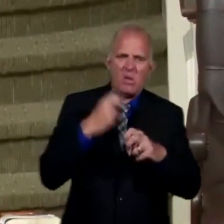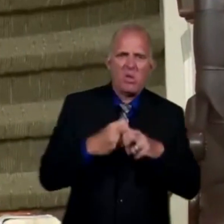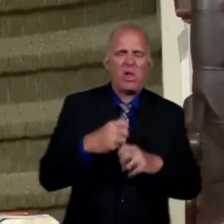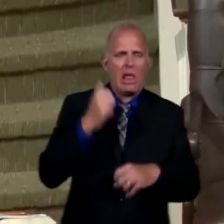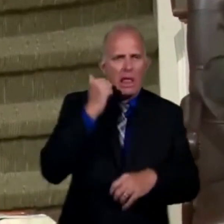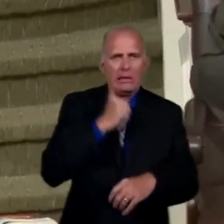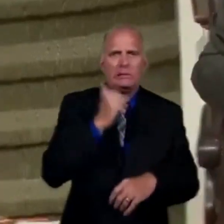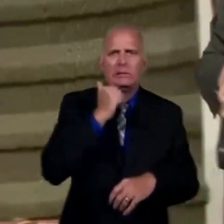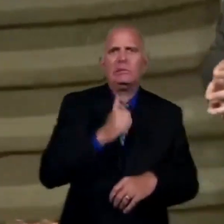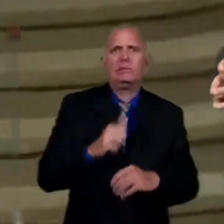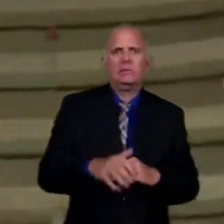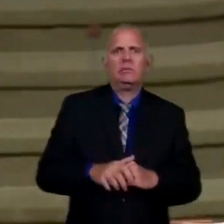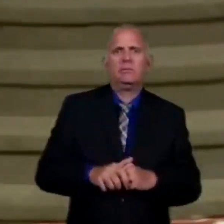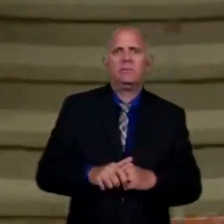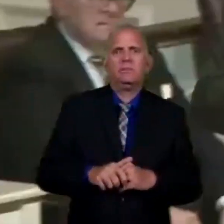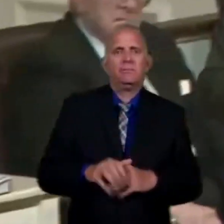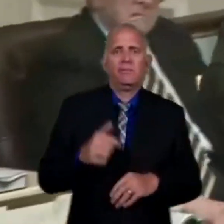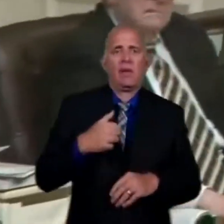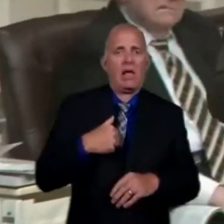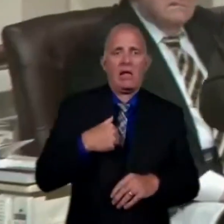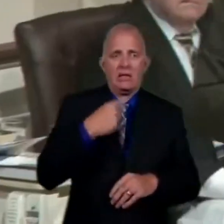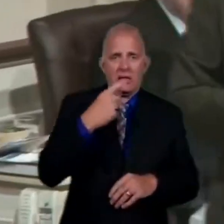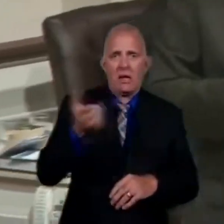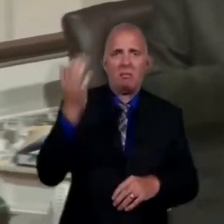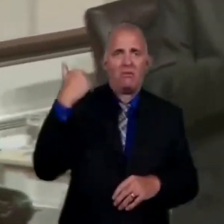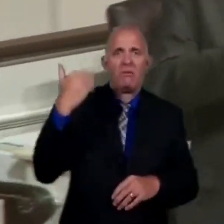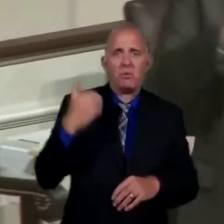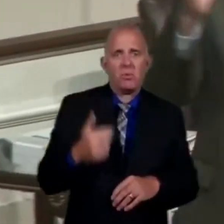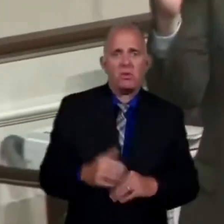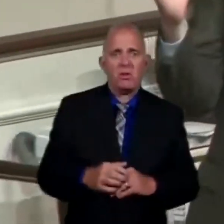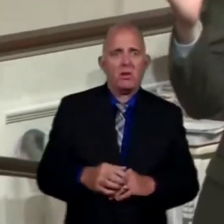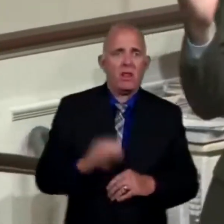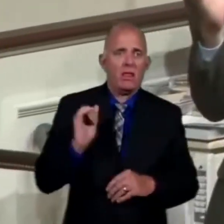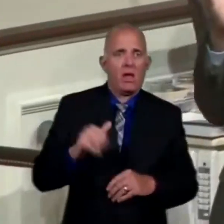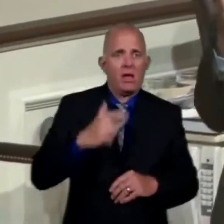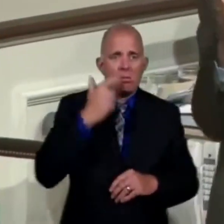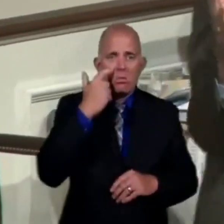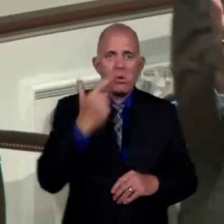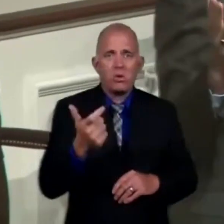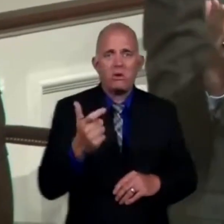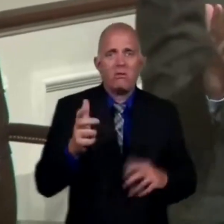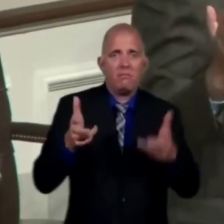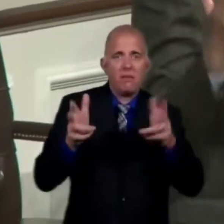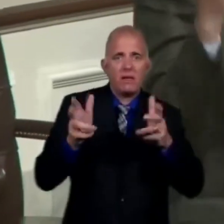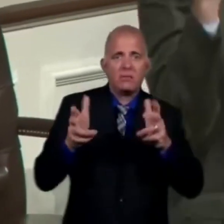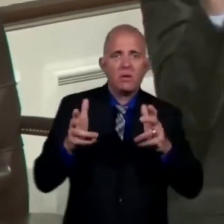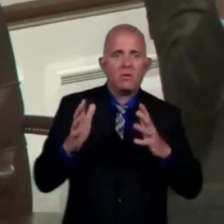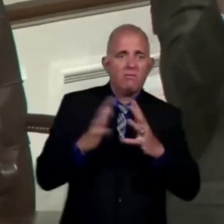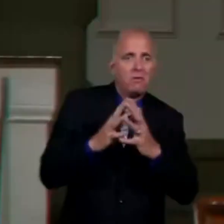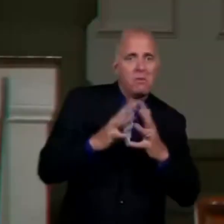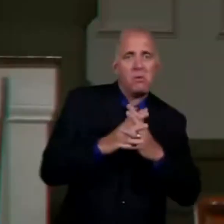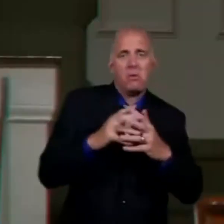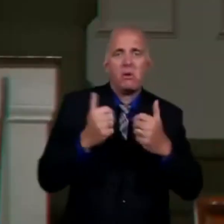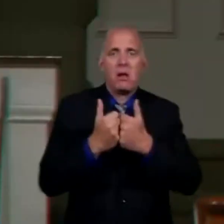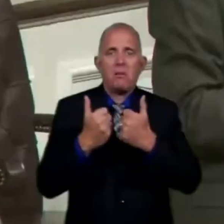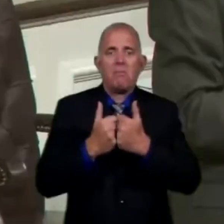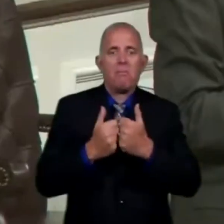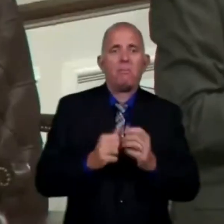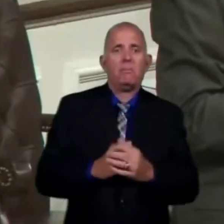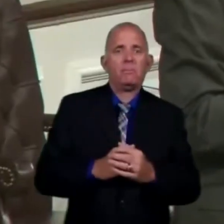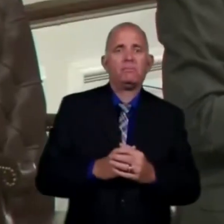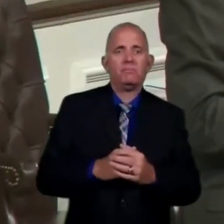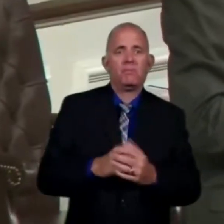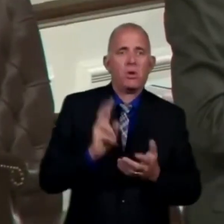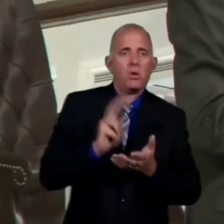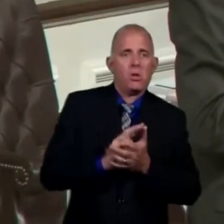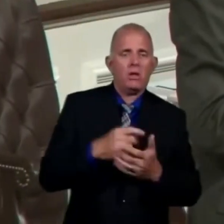I don't know about you, and I've said this with you before, but boy, I can watch a ball game for 2 hours. My team can lose, and I still had a good